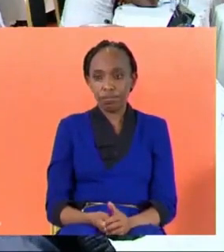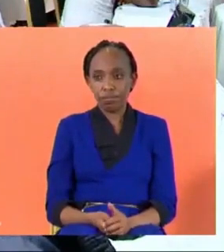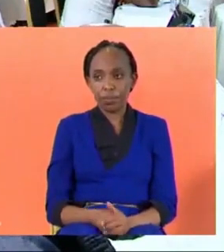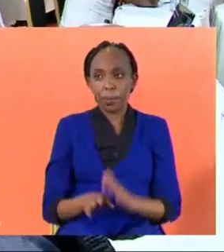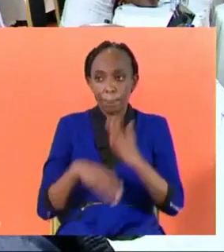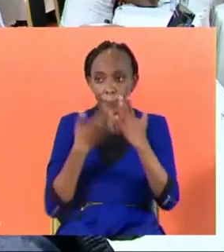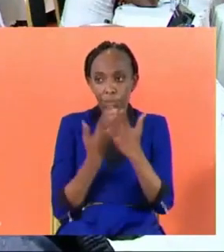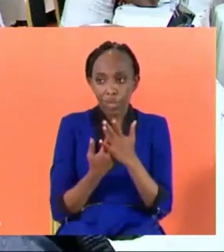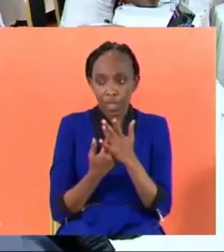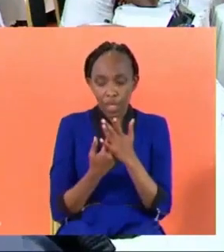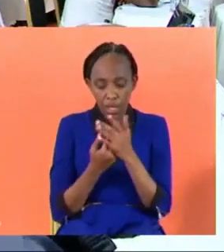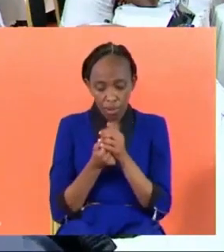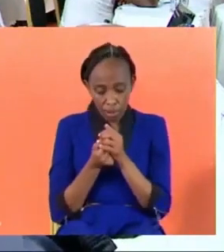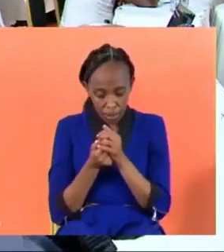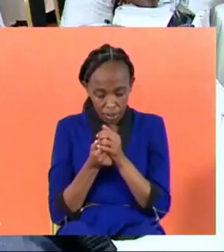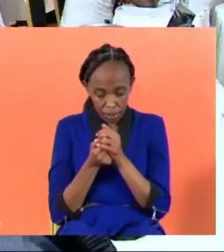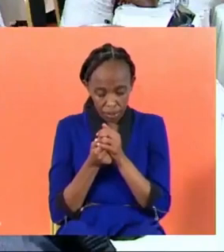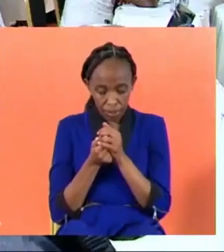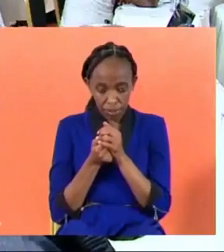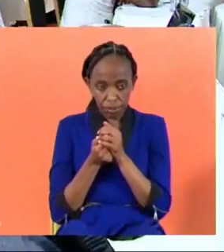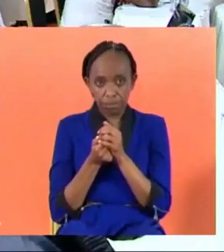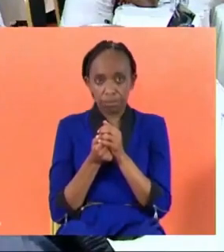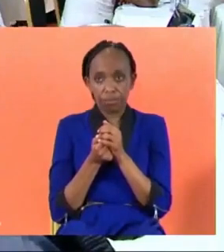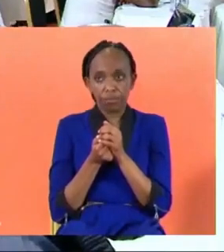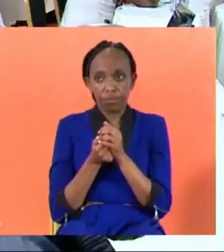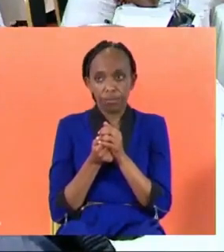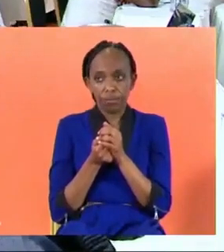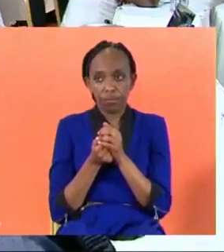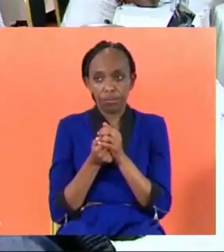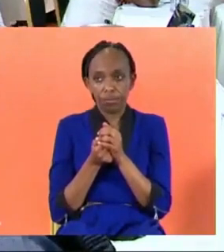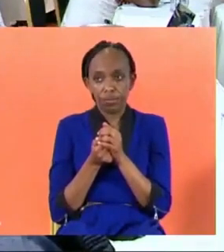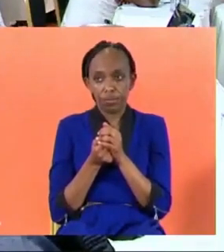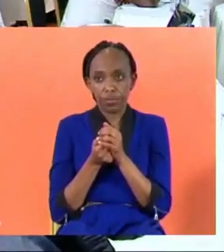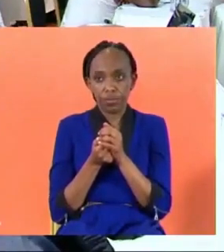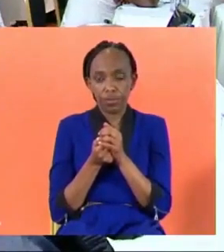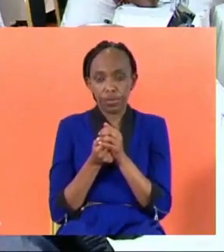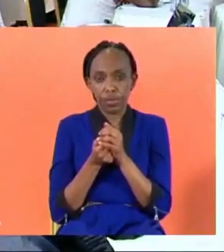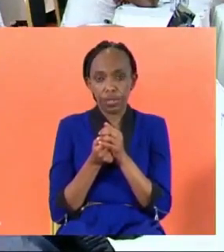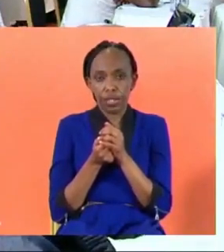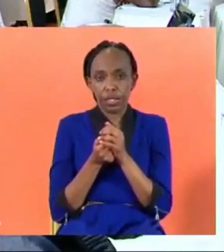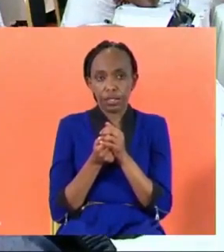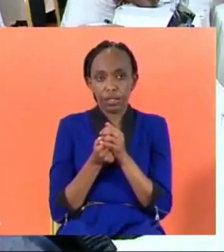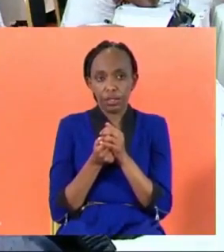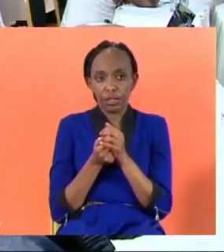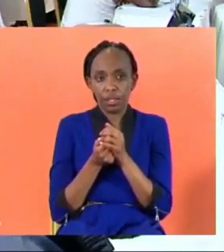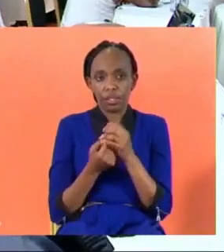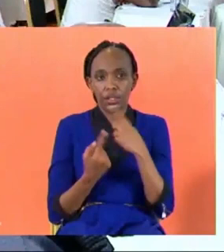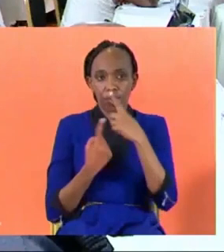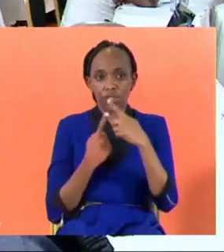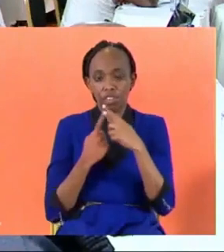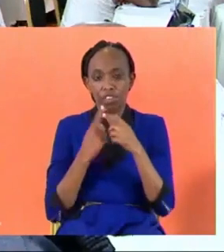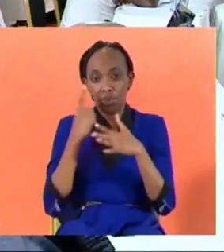Thank you, Chisi. Chisi has covered quite a bit of what happened for the last